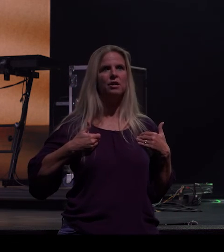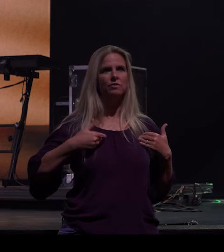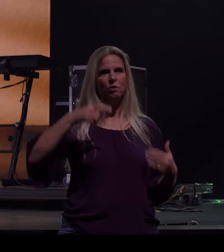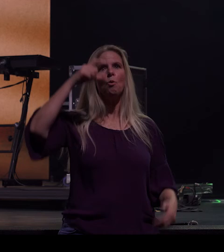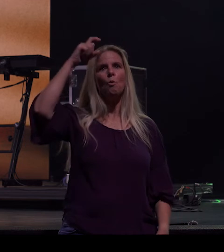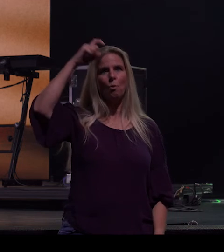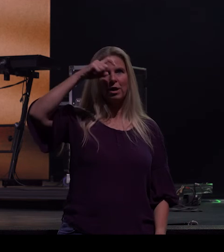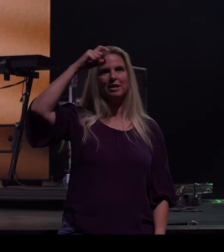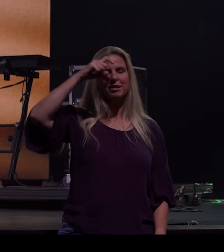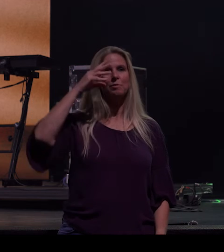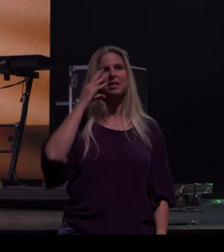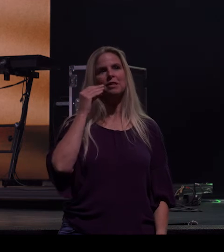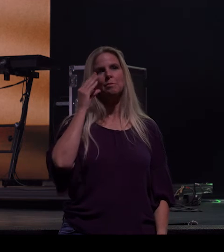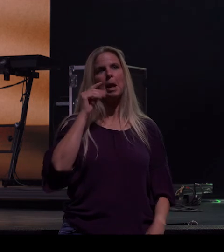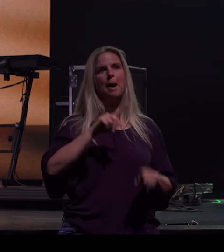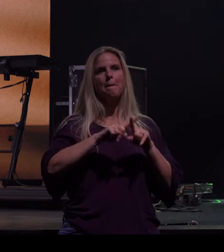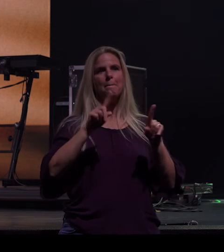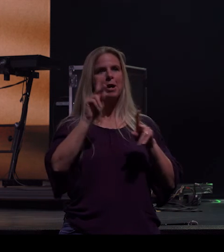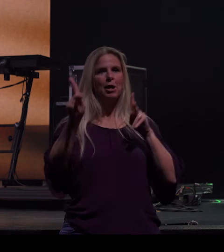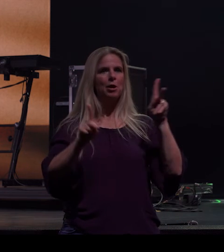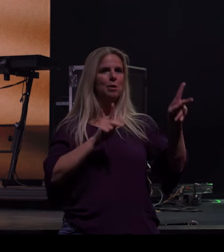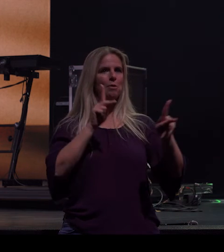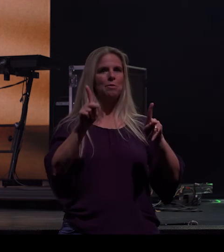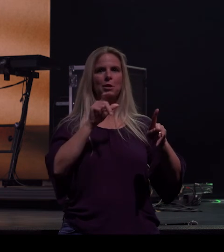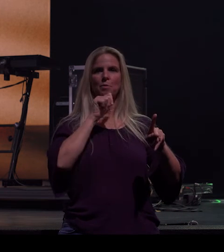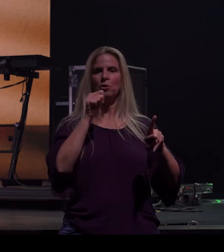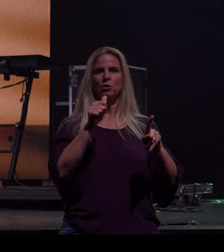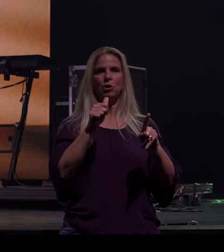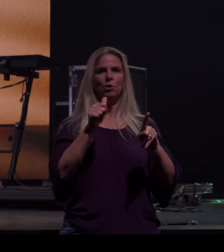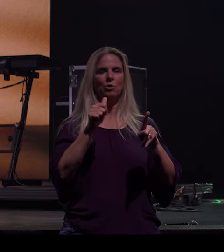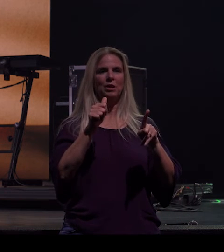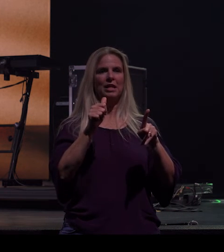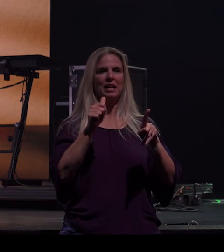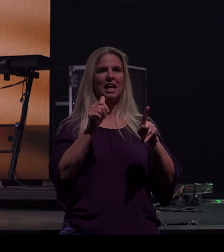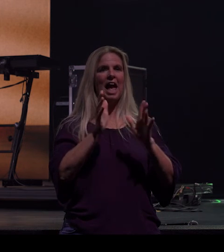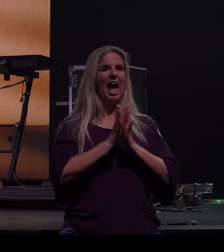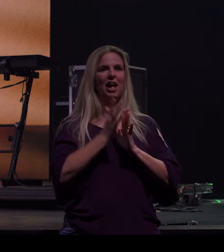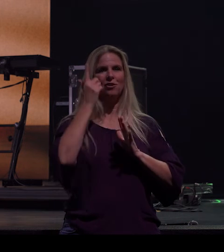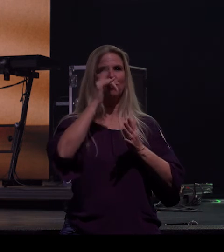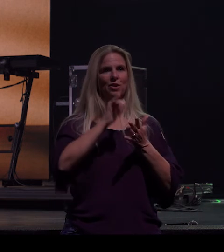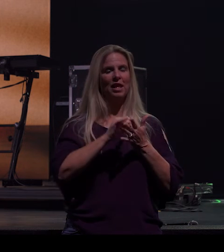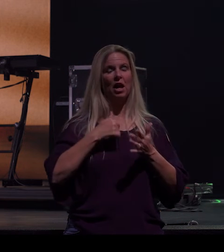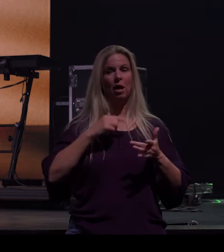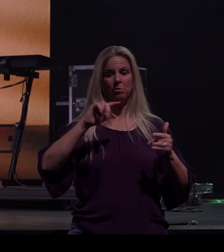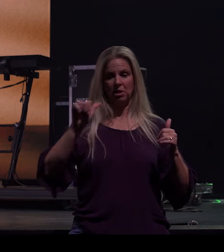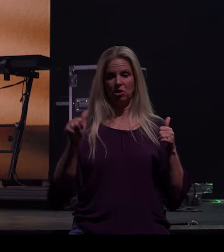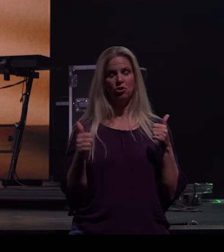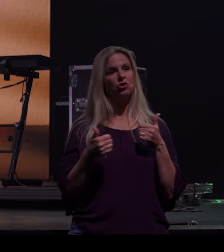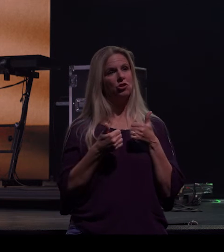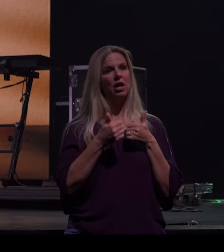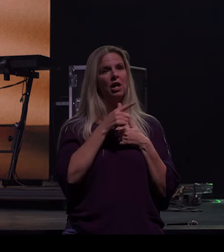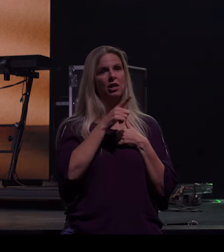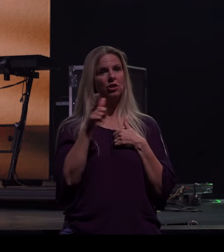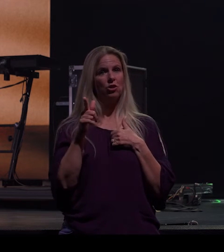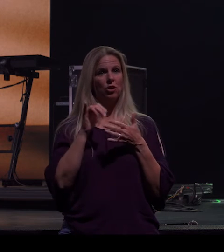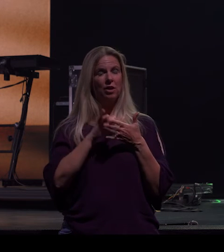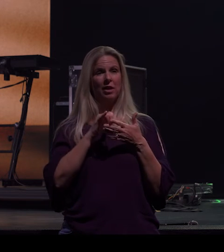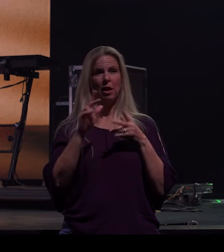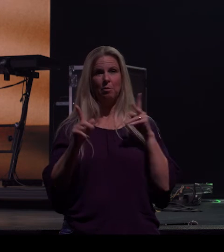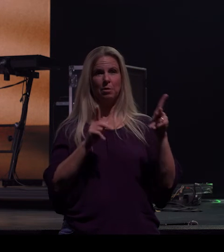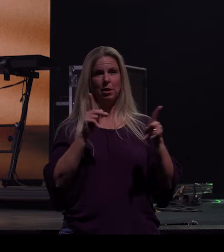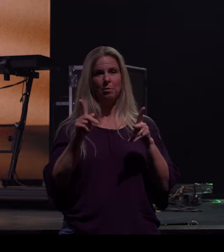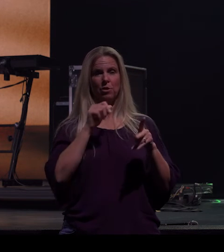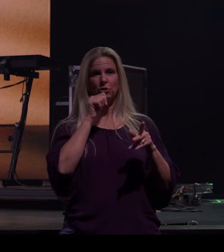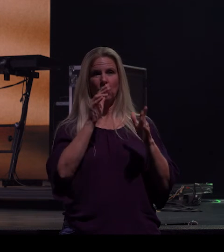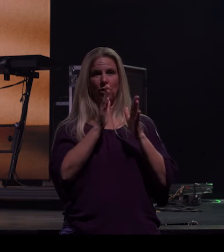lot of experience, but people don't ask you for your advice much. And I just want to challenge you that maybe people don't ask for your